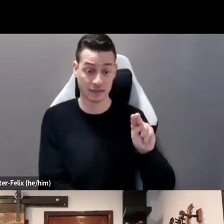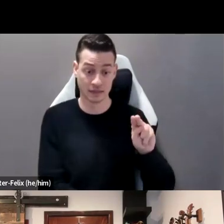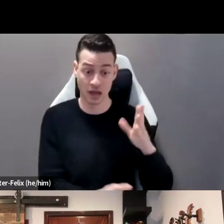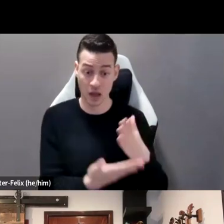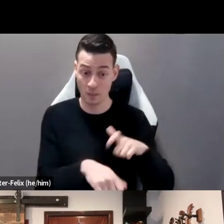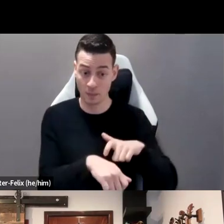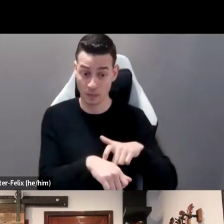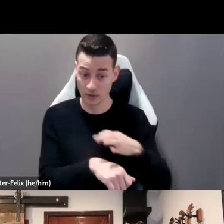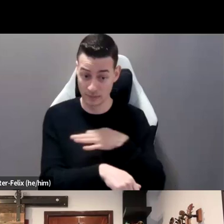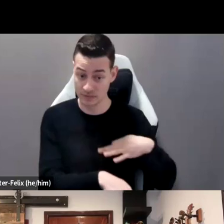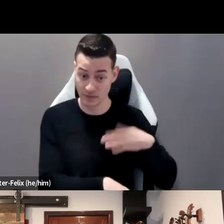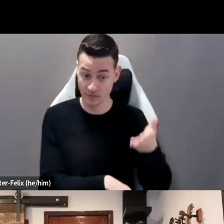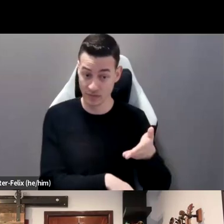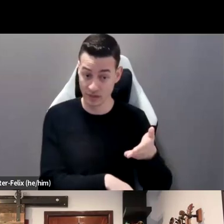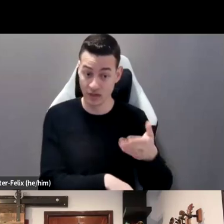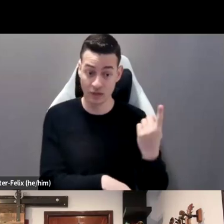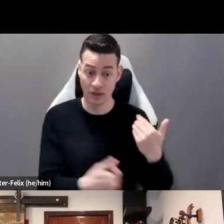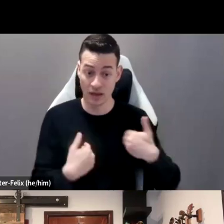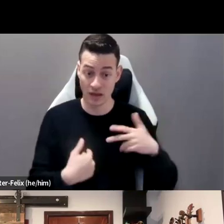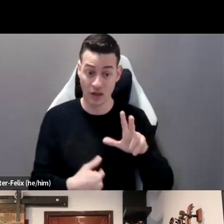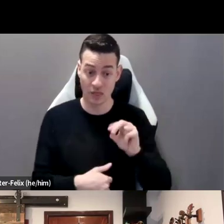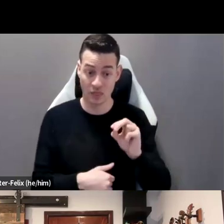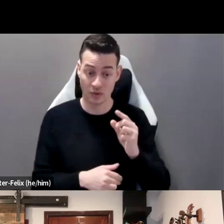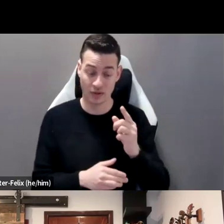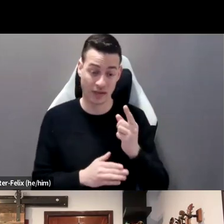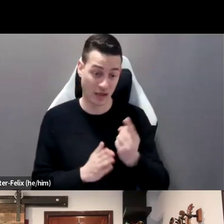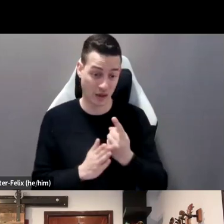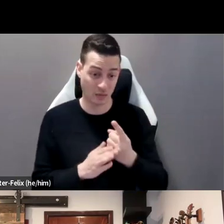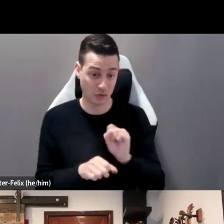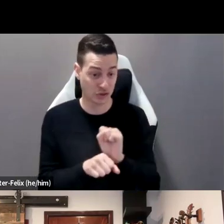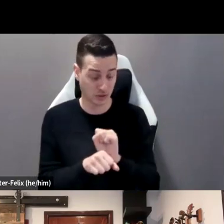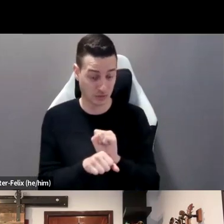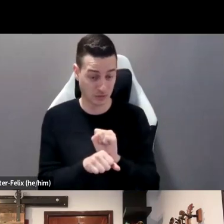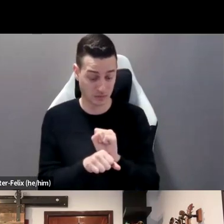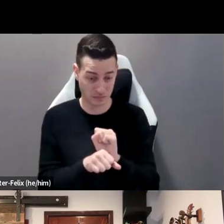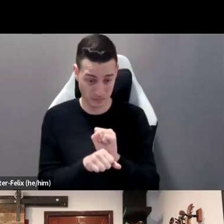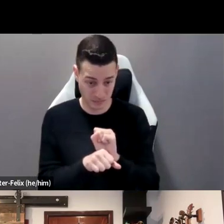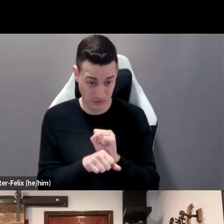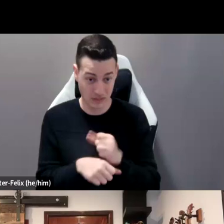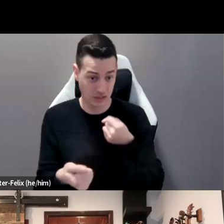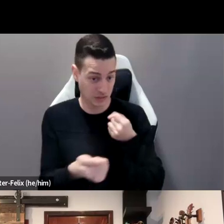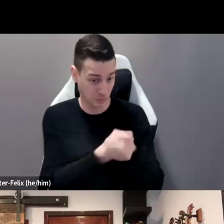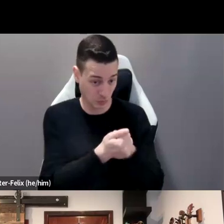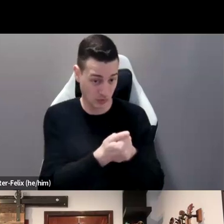a 30-hour job to support veterans, LGBTQ plus students, and the wellness services at Baruch. And when that